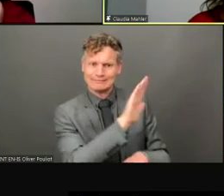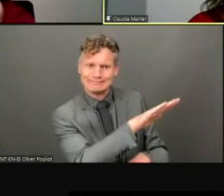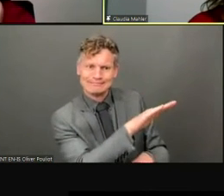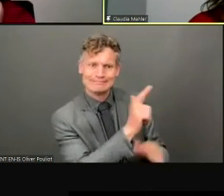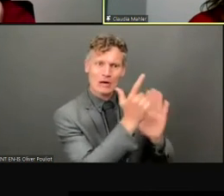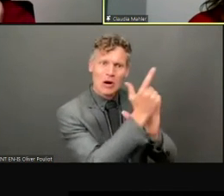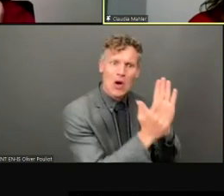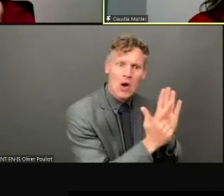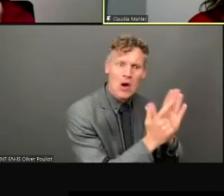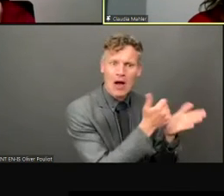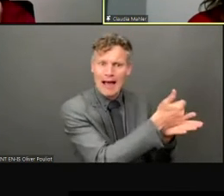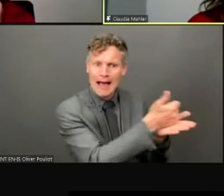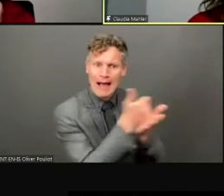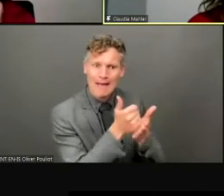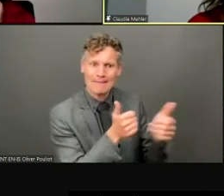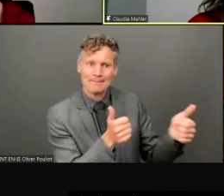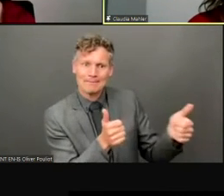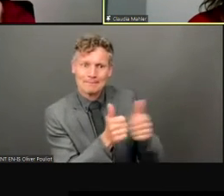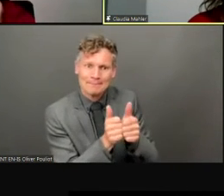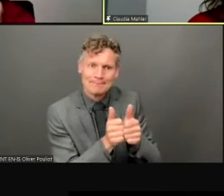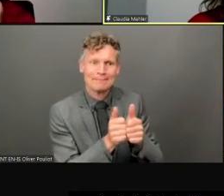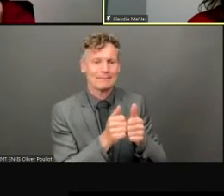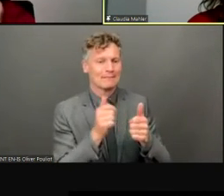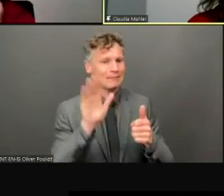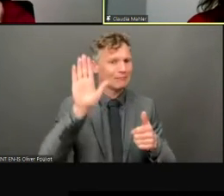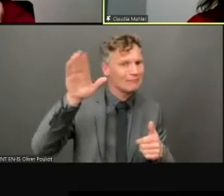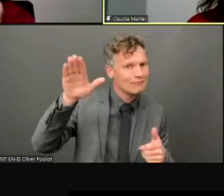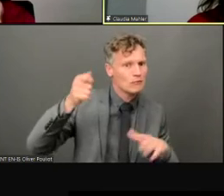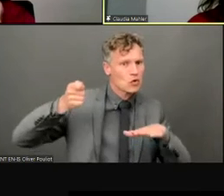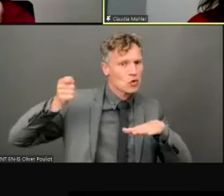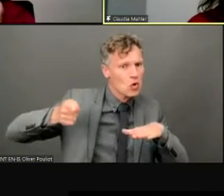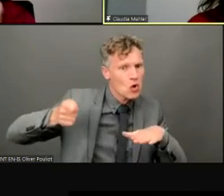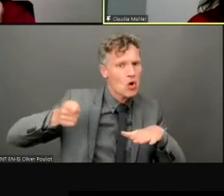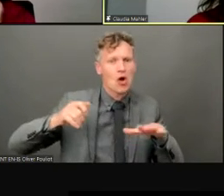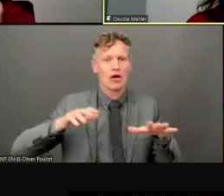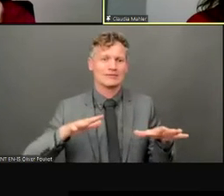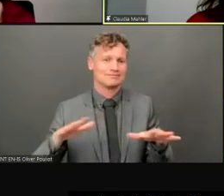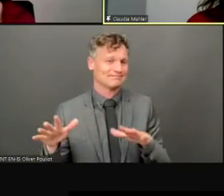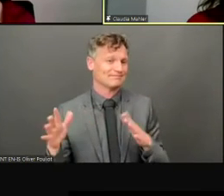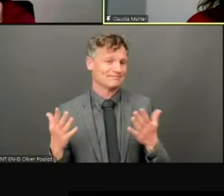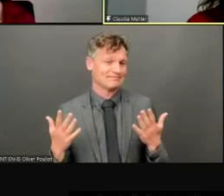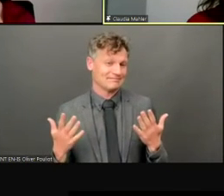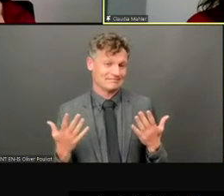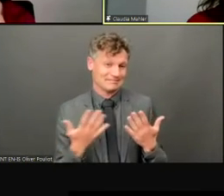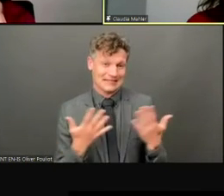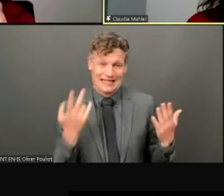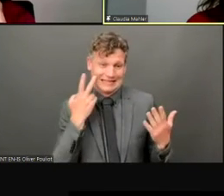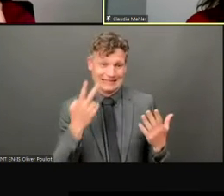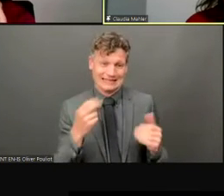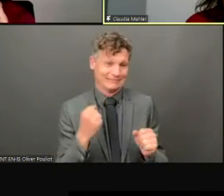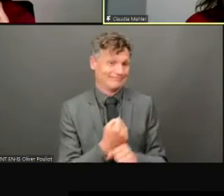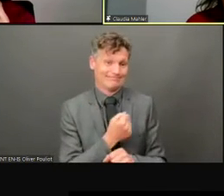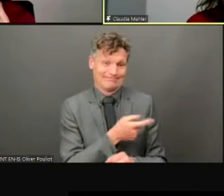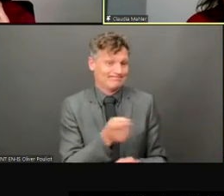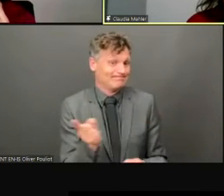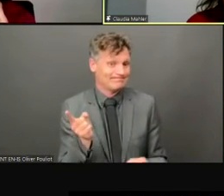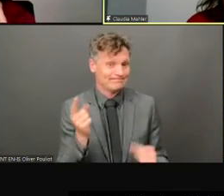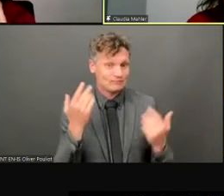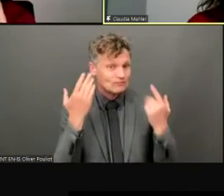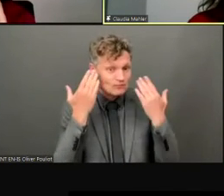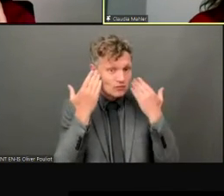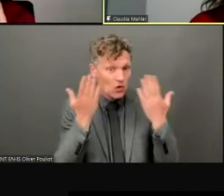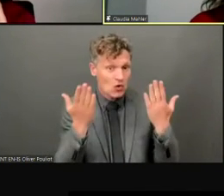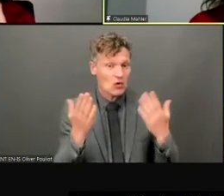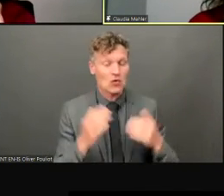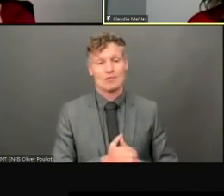has also some things to add in this regard. And thank you, Bill,